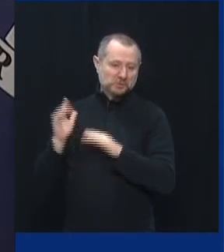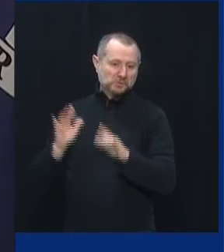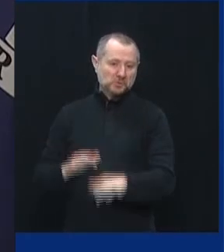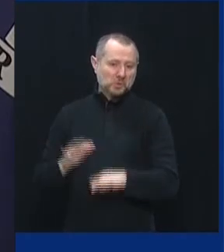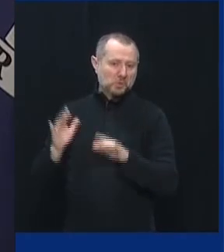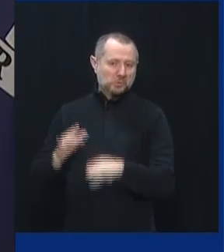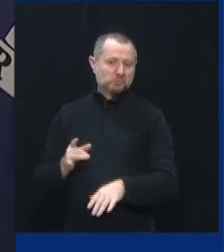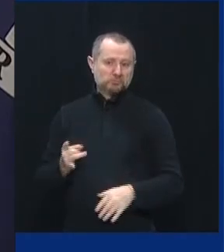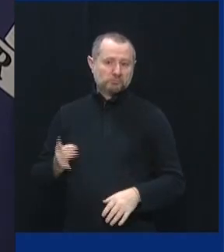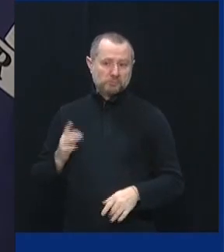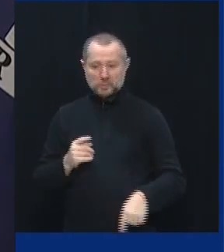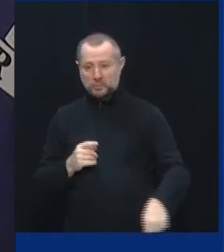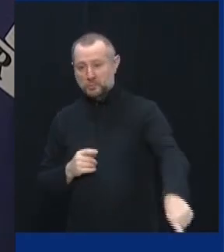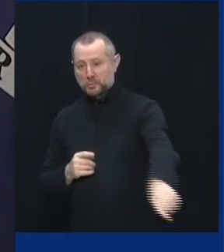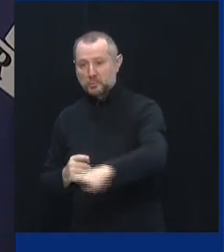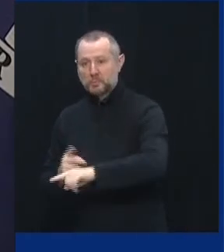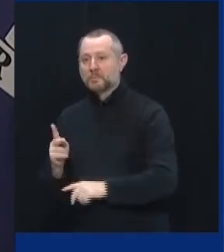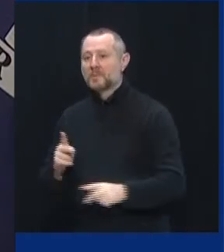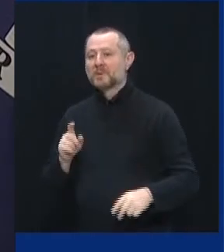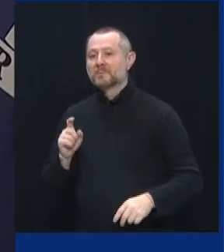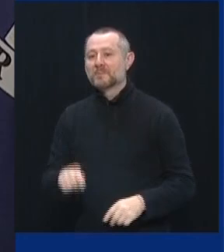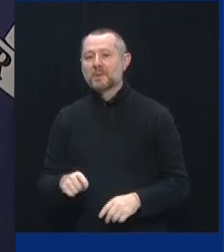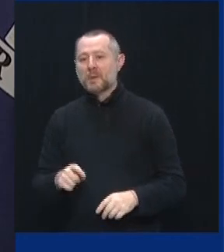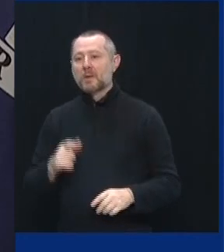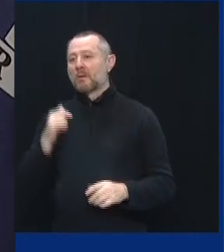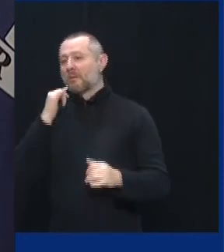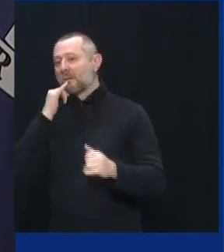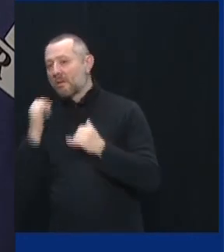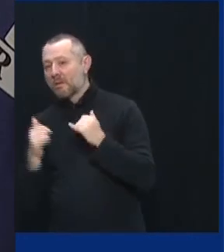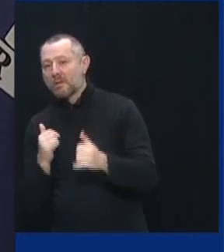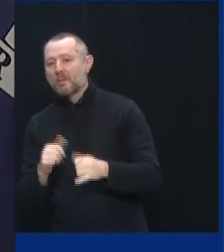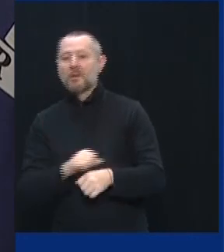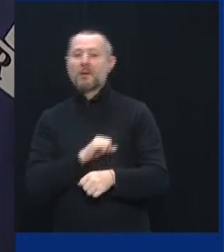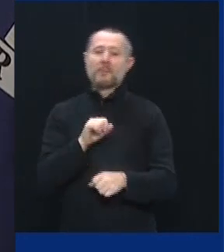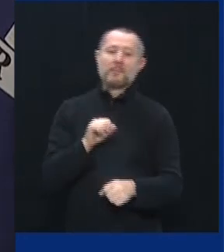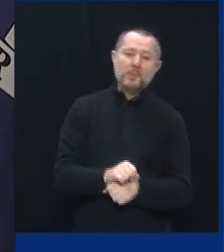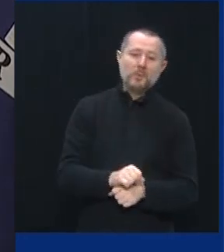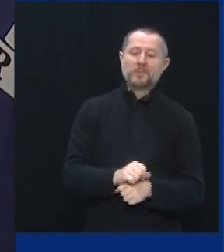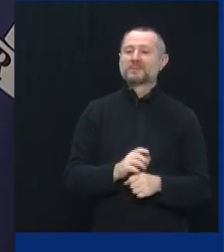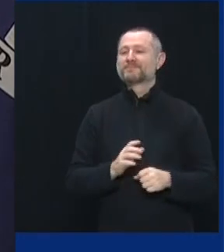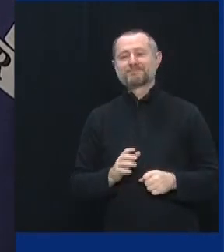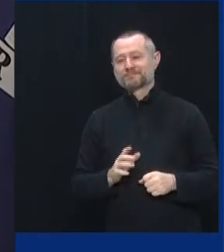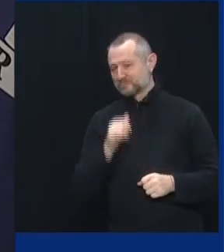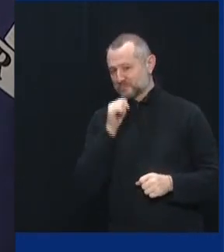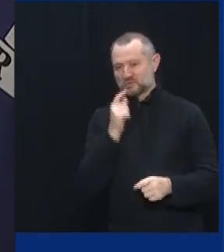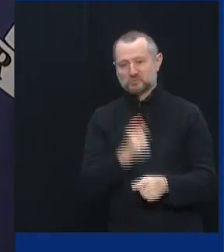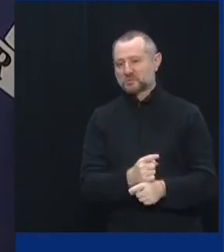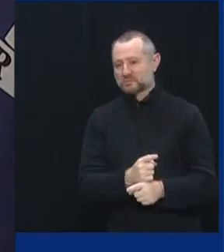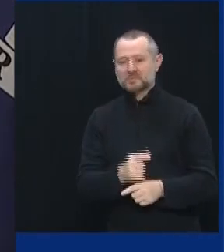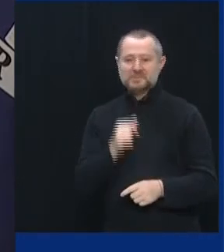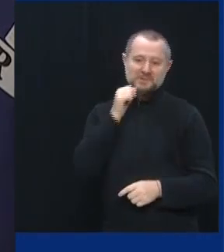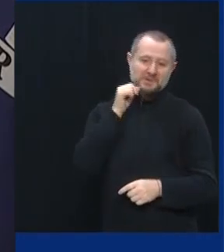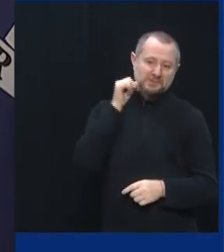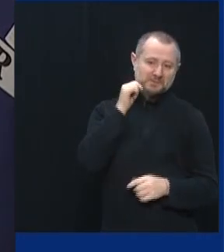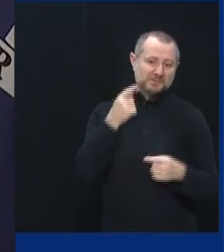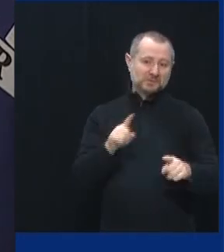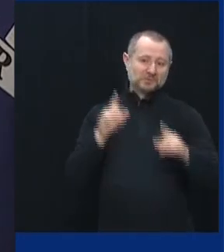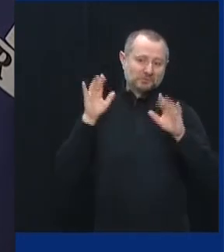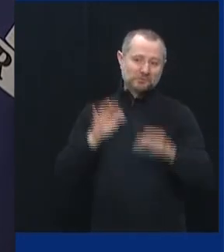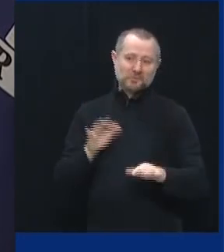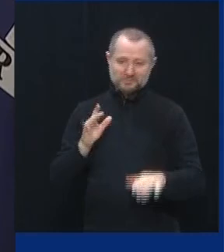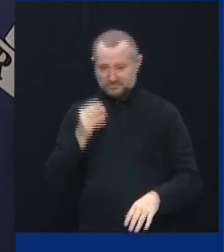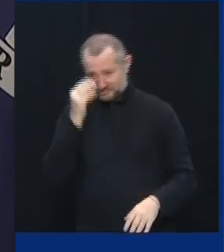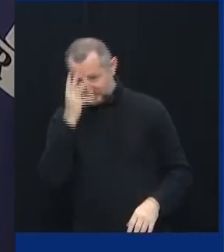People need to make these vaccine appointments. I don't think it was right to say to them yesterday in the midst of a snowstorm, by the way, you have to